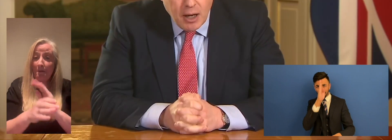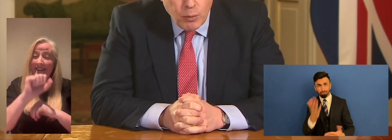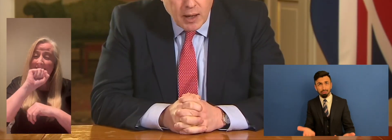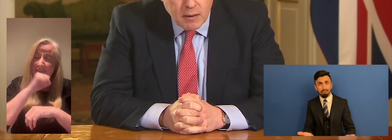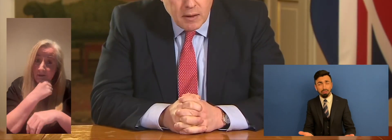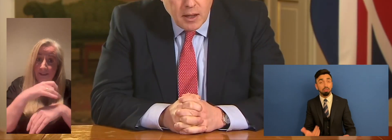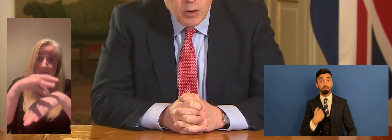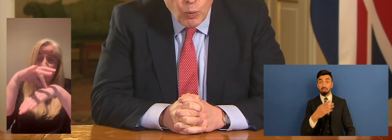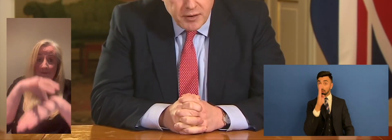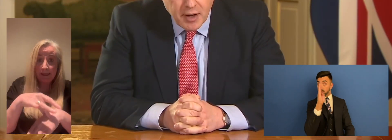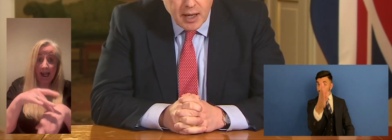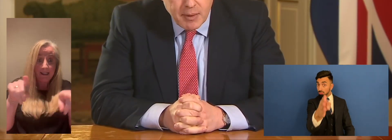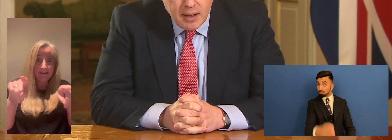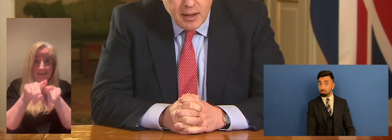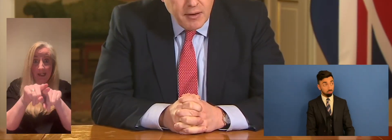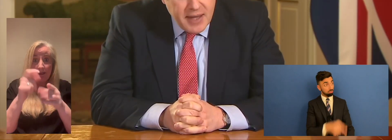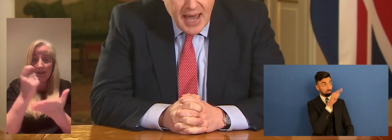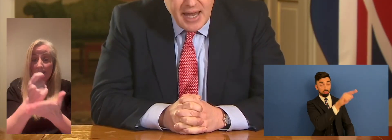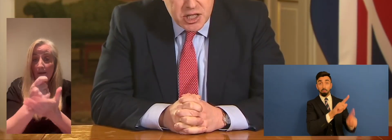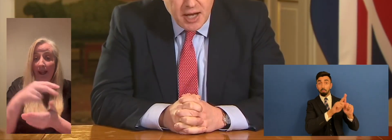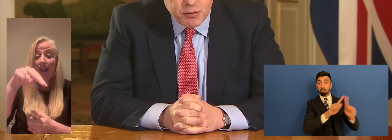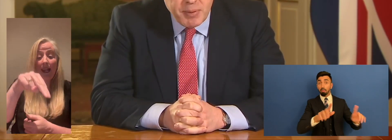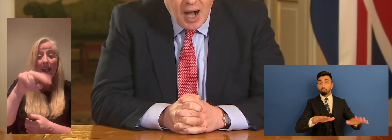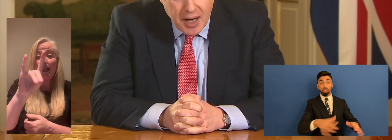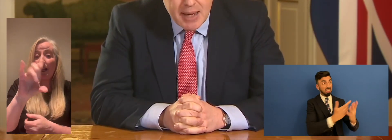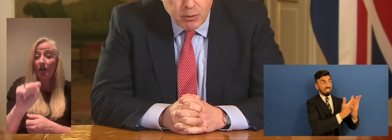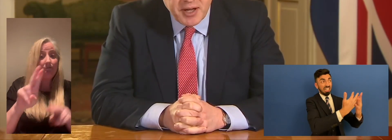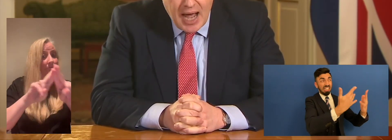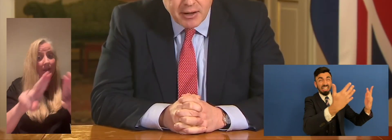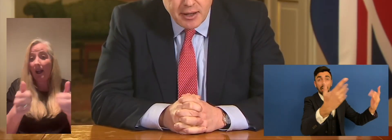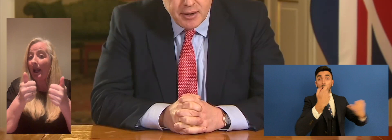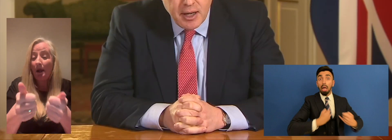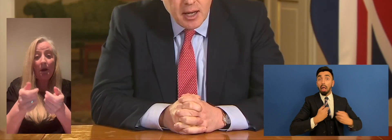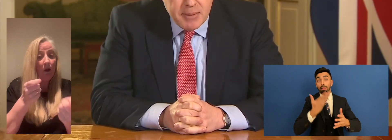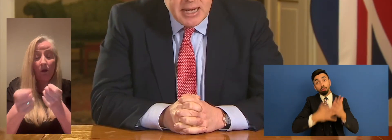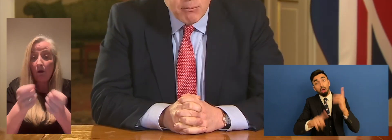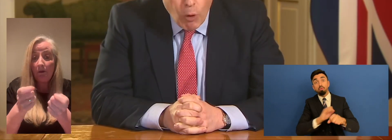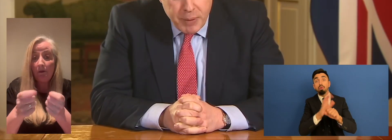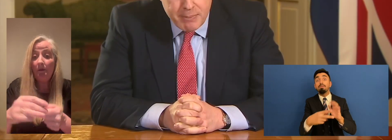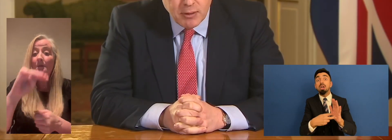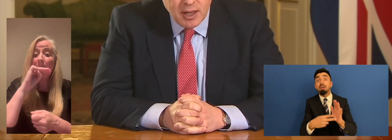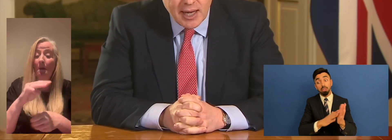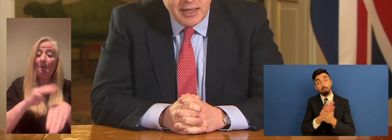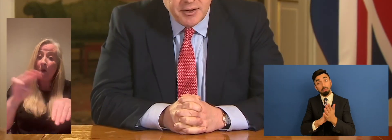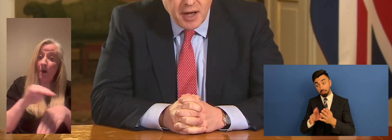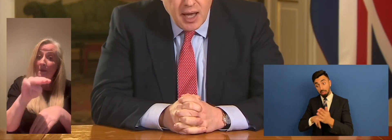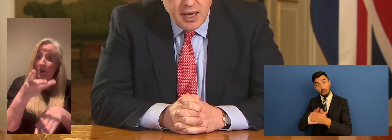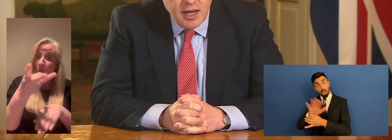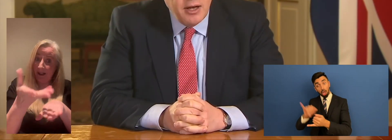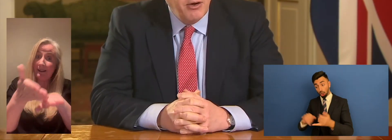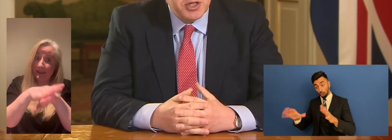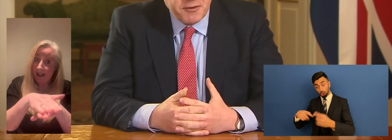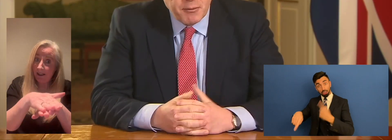seriously unwell at one time, the NHS will be unable to handle it, meaning more people are likely to